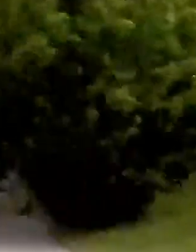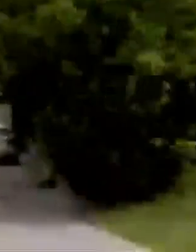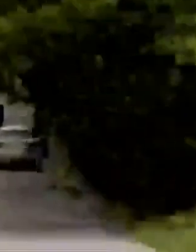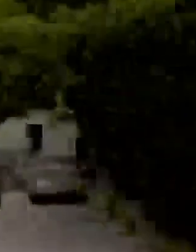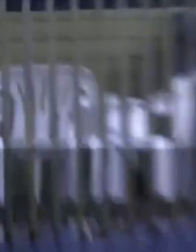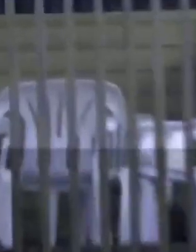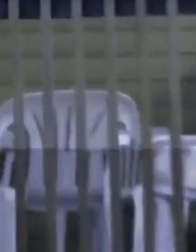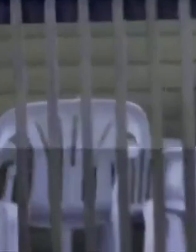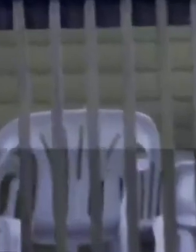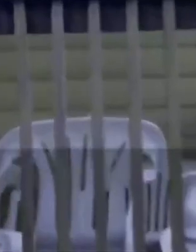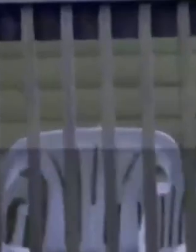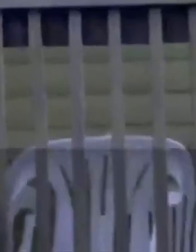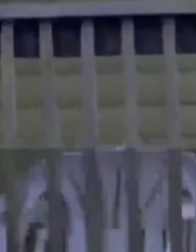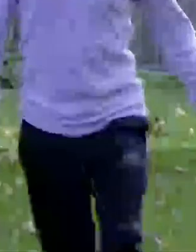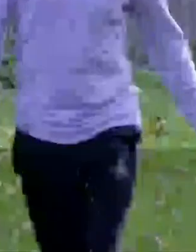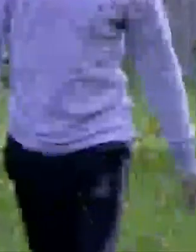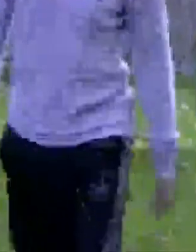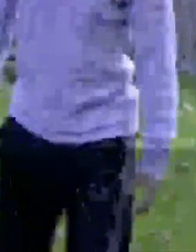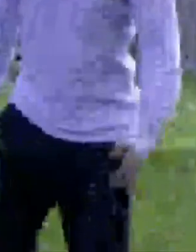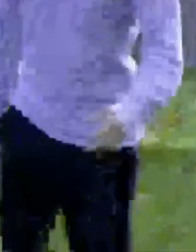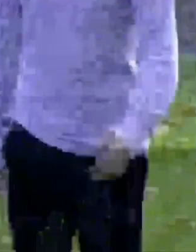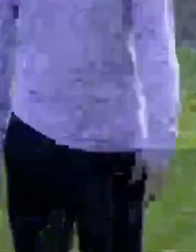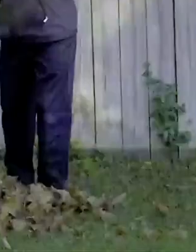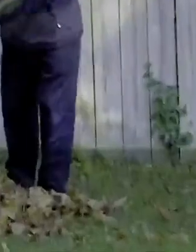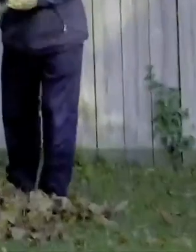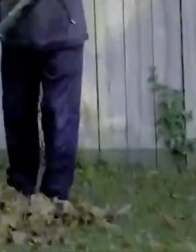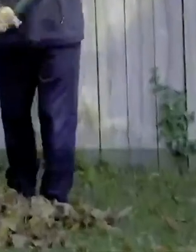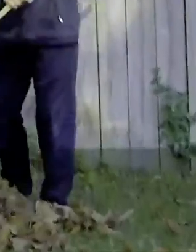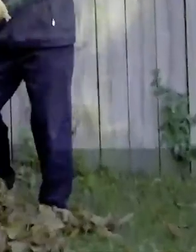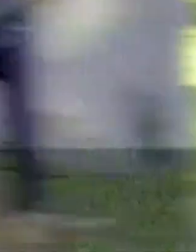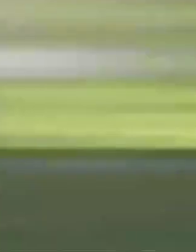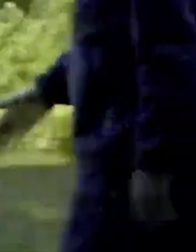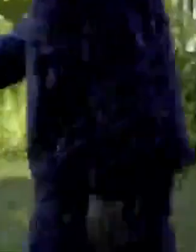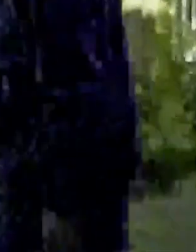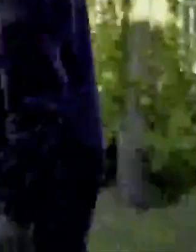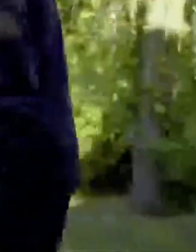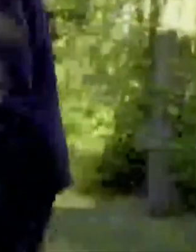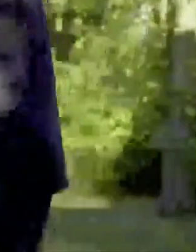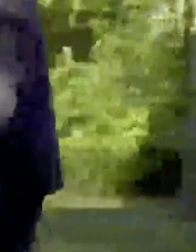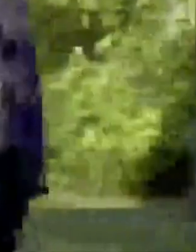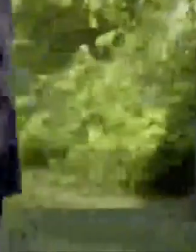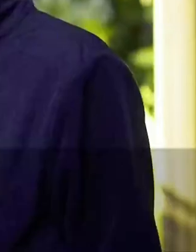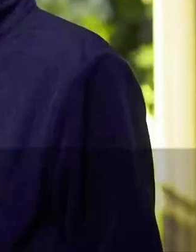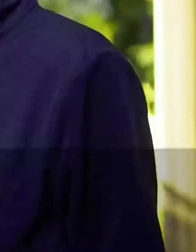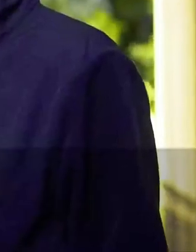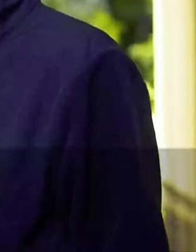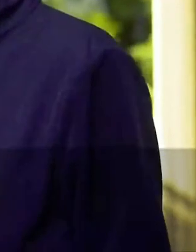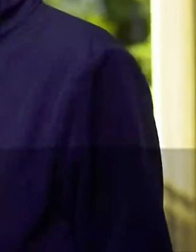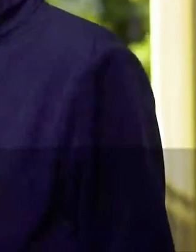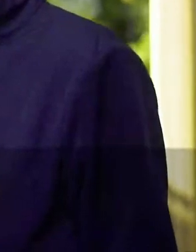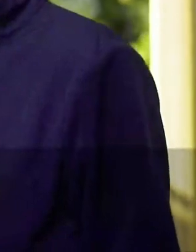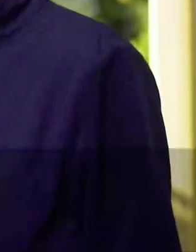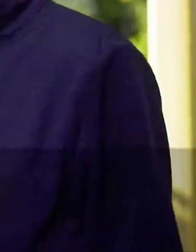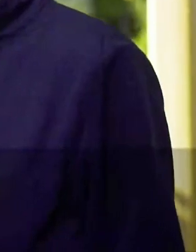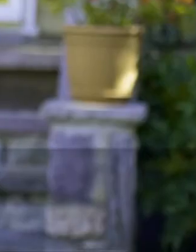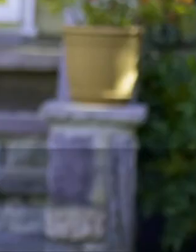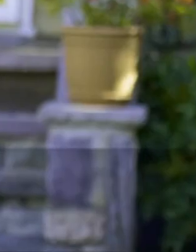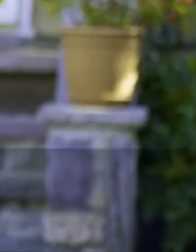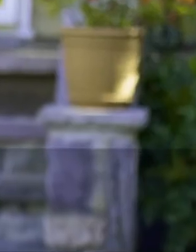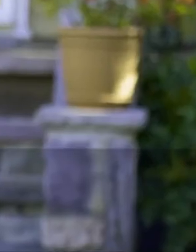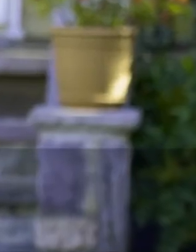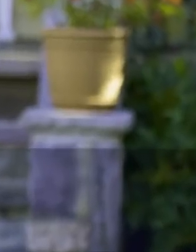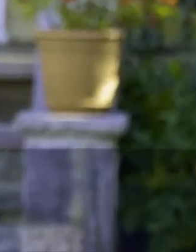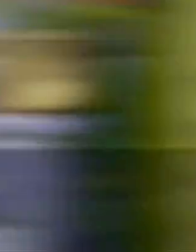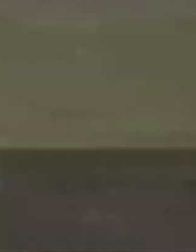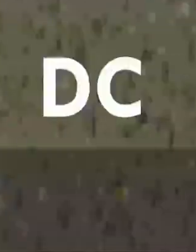This is his neighbor, Bernardo. He and his family live in Maryland. Bernardo and David are both U.S. citizens.